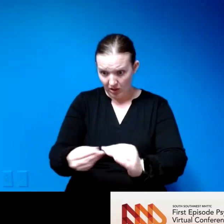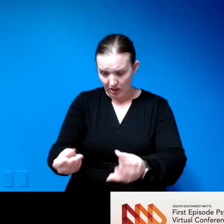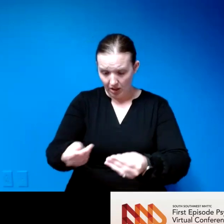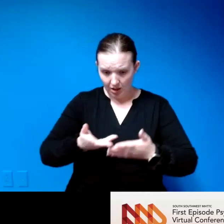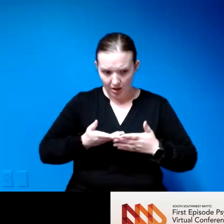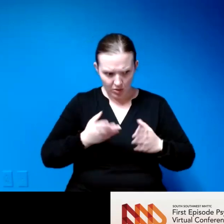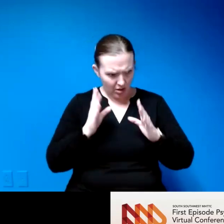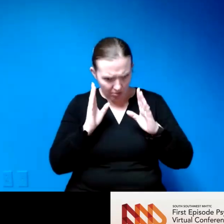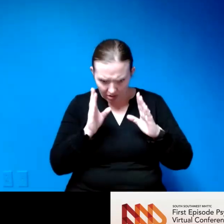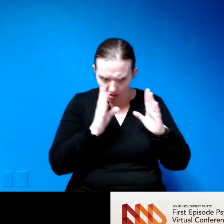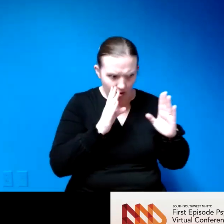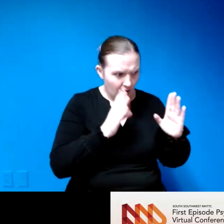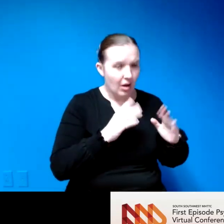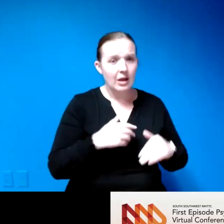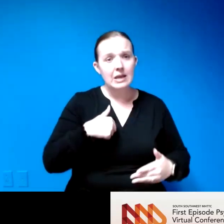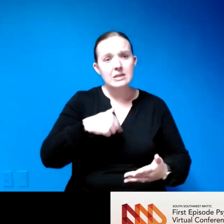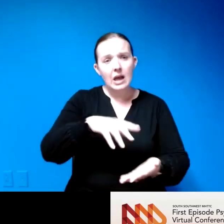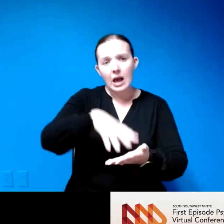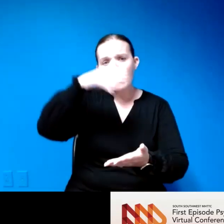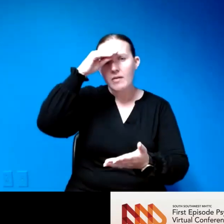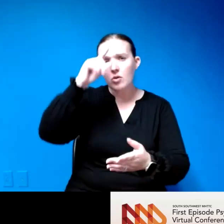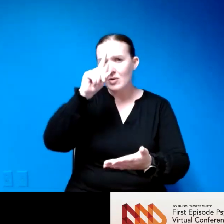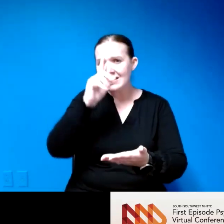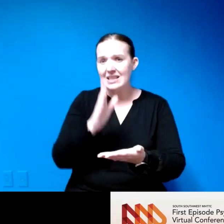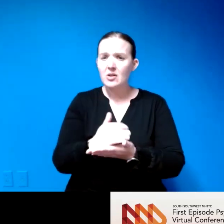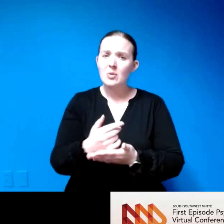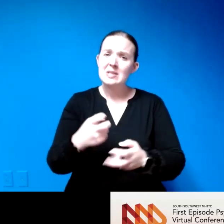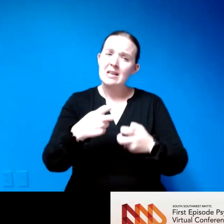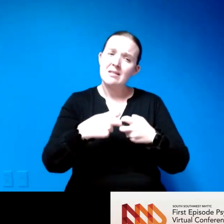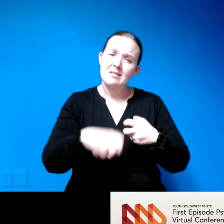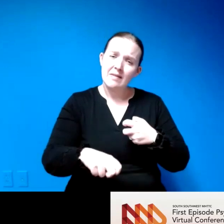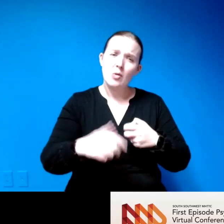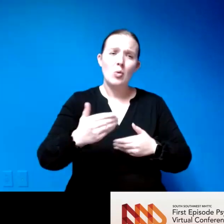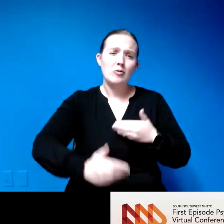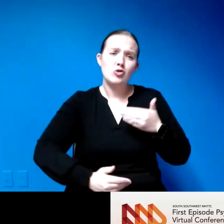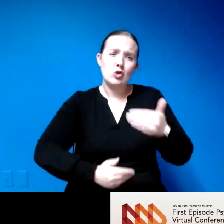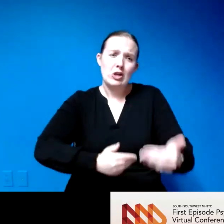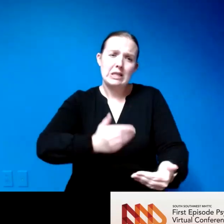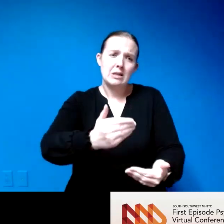that psychosis is a difficult journey. It's a